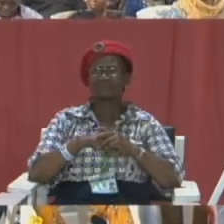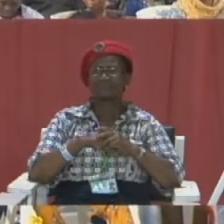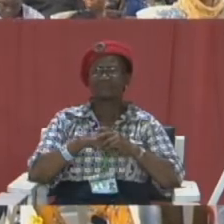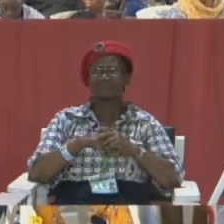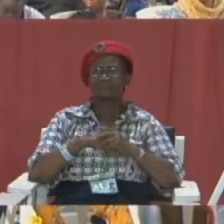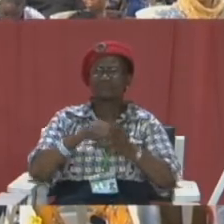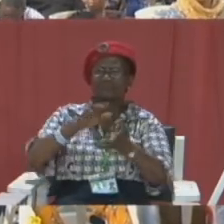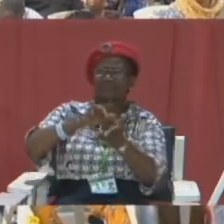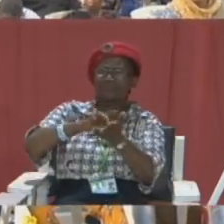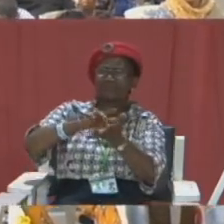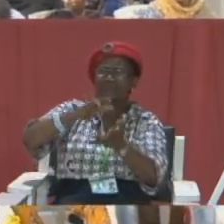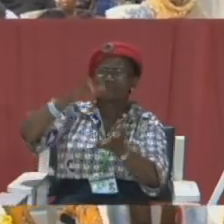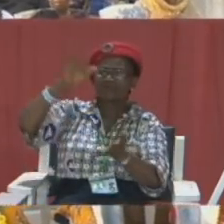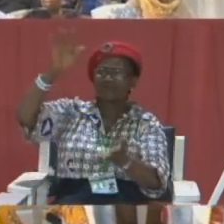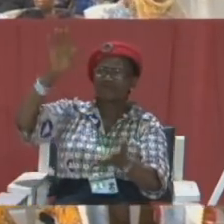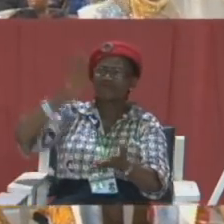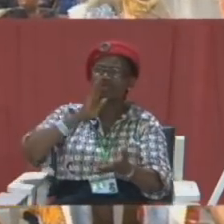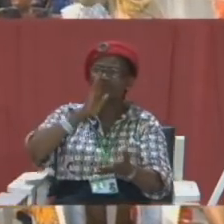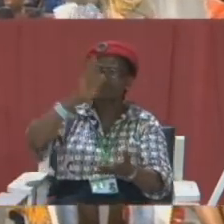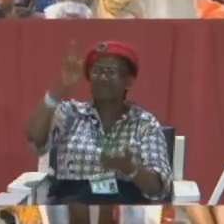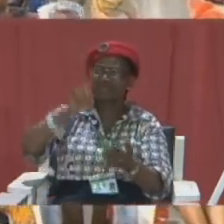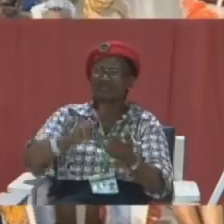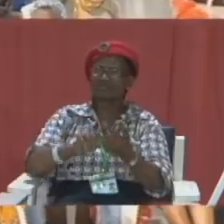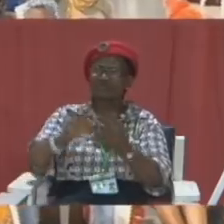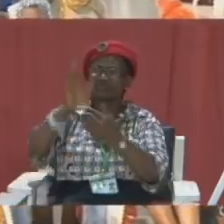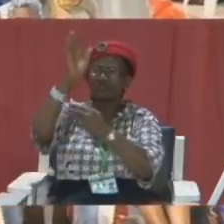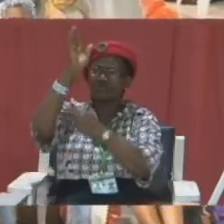Glory be to God. O God, if